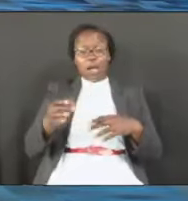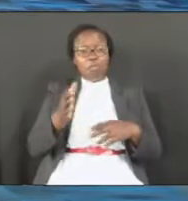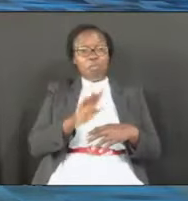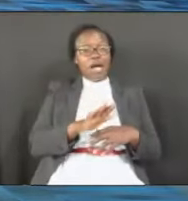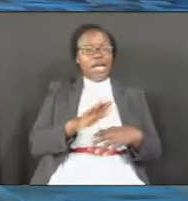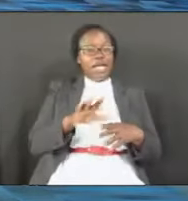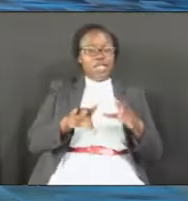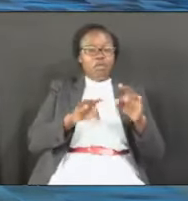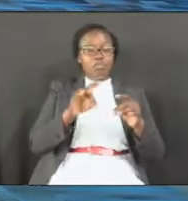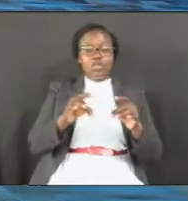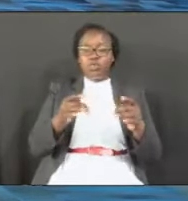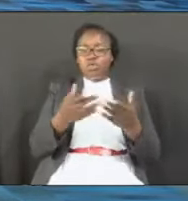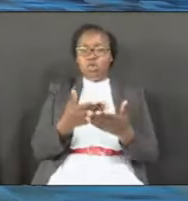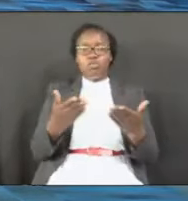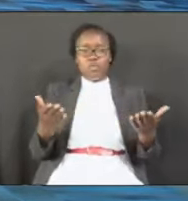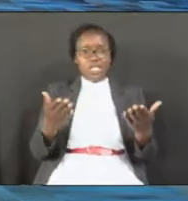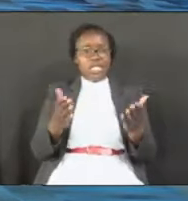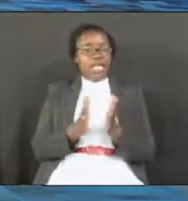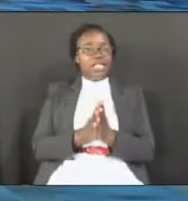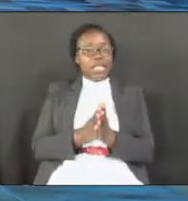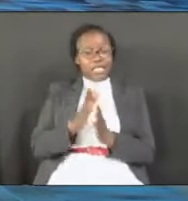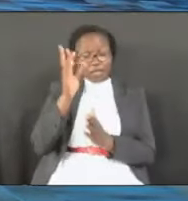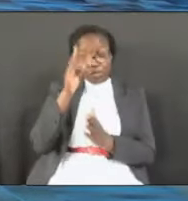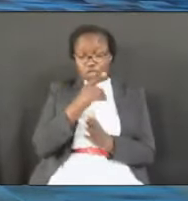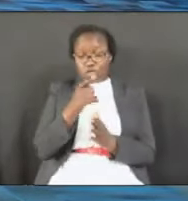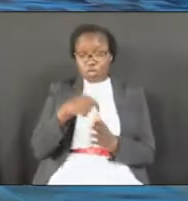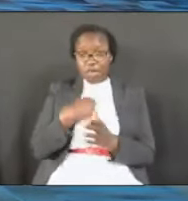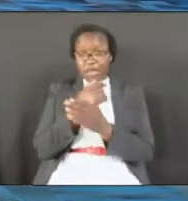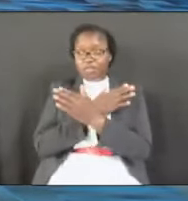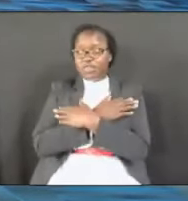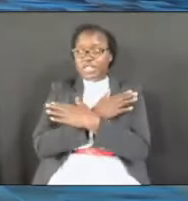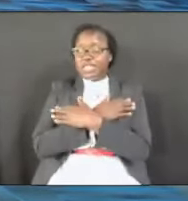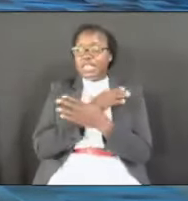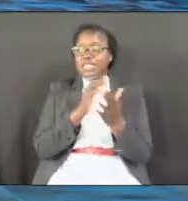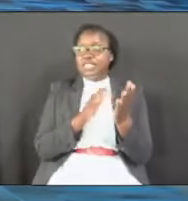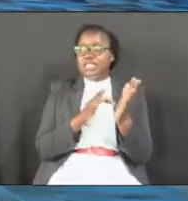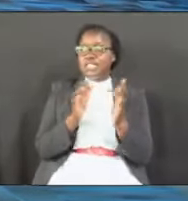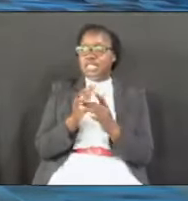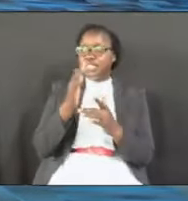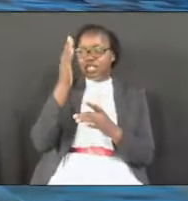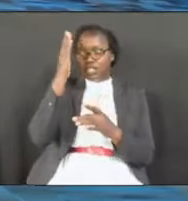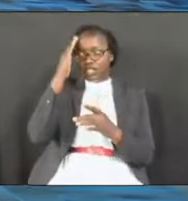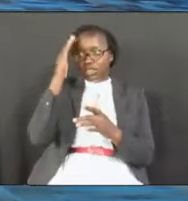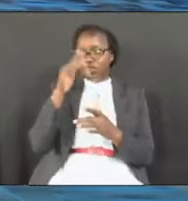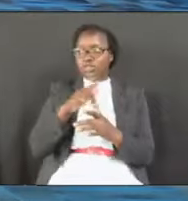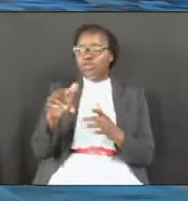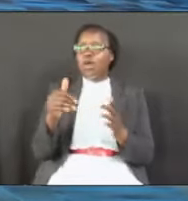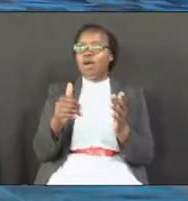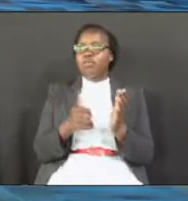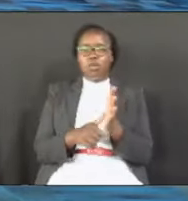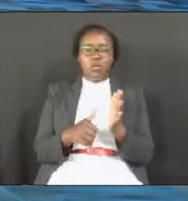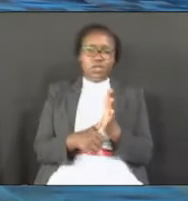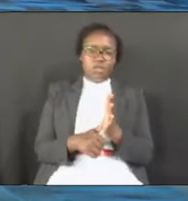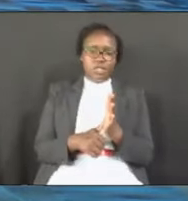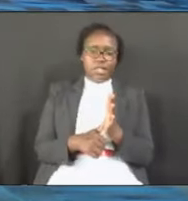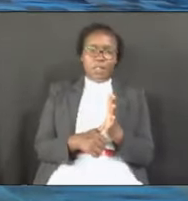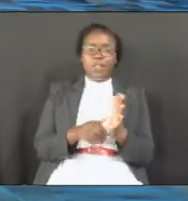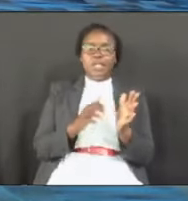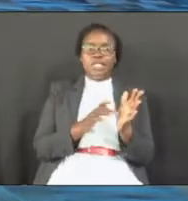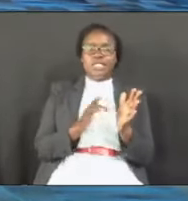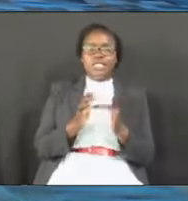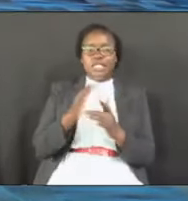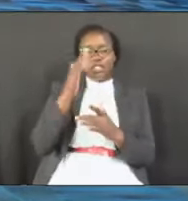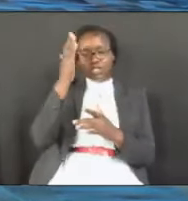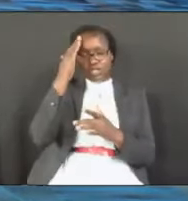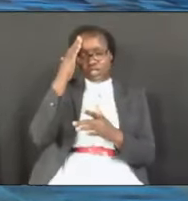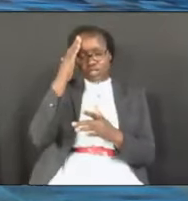down there. Let me remind you this morning, my friends, Jesus knows your pit. Jesus